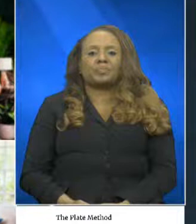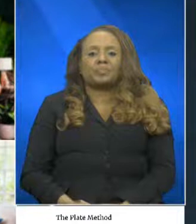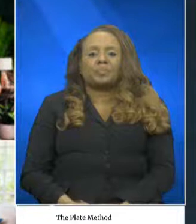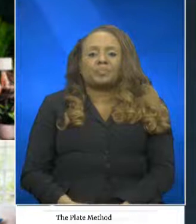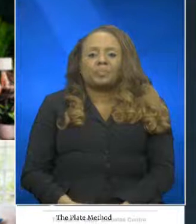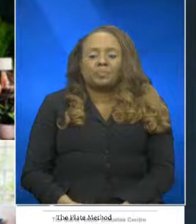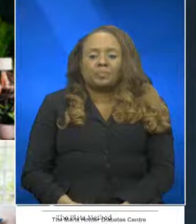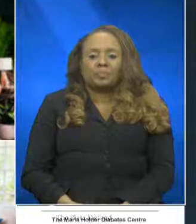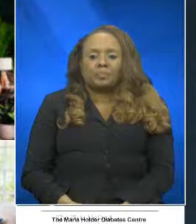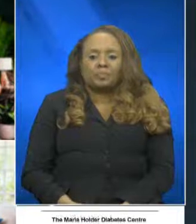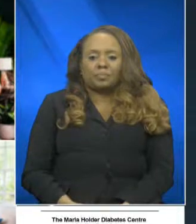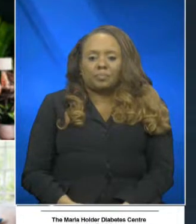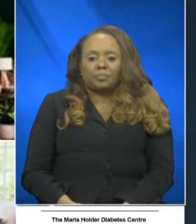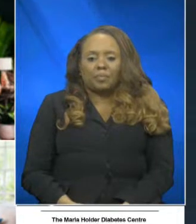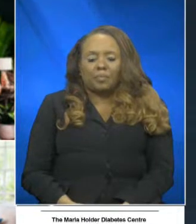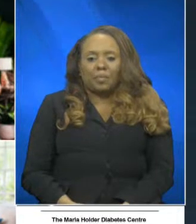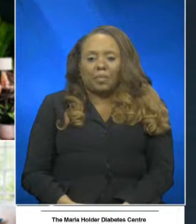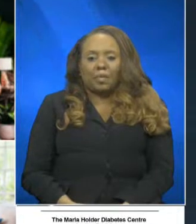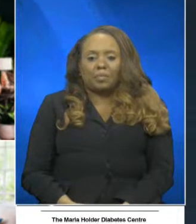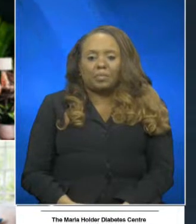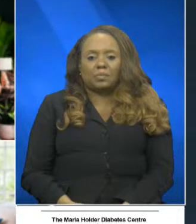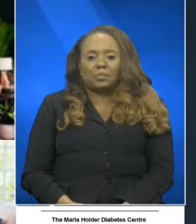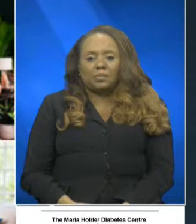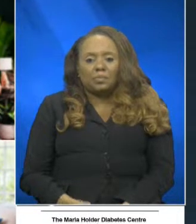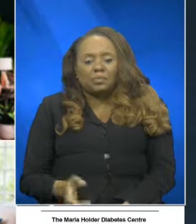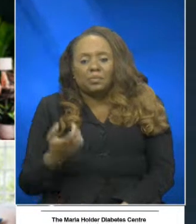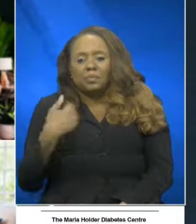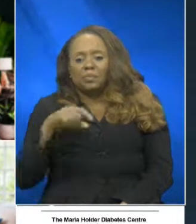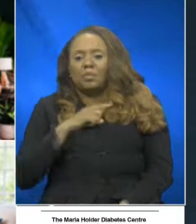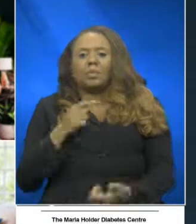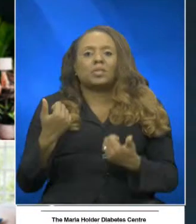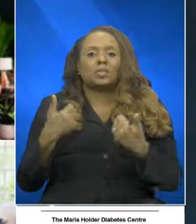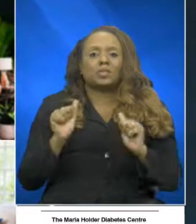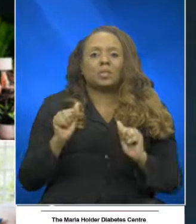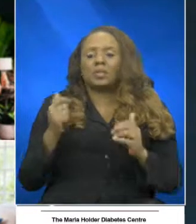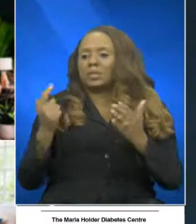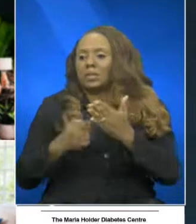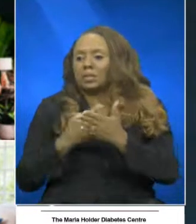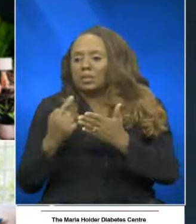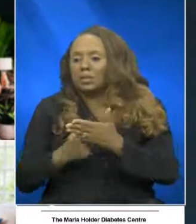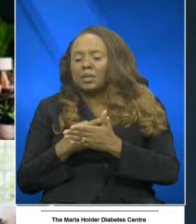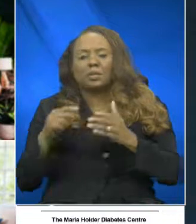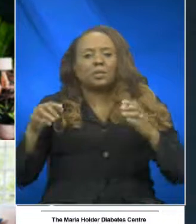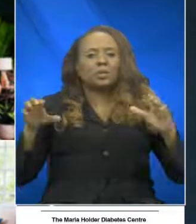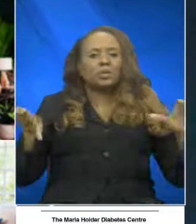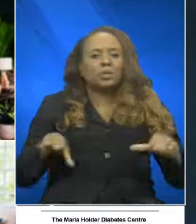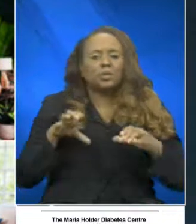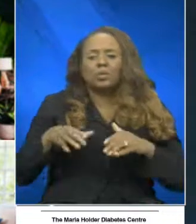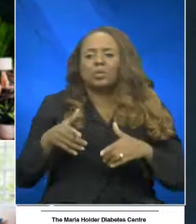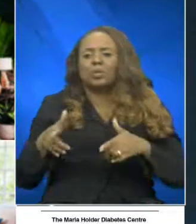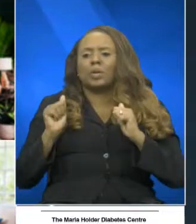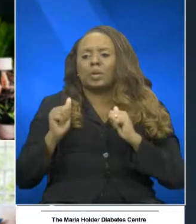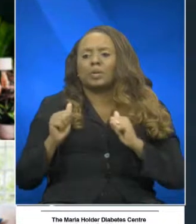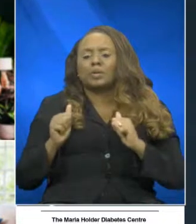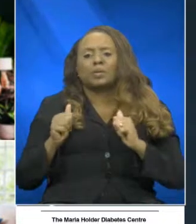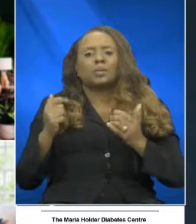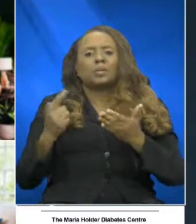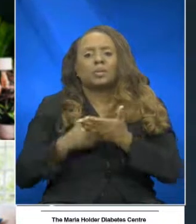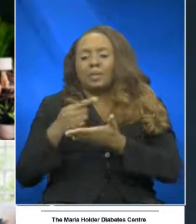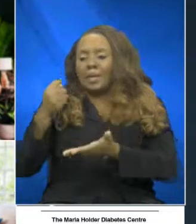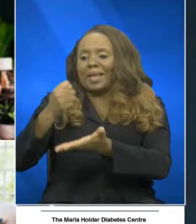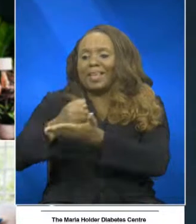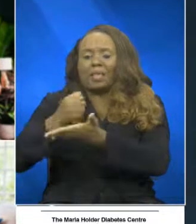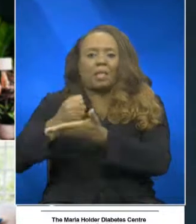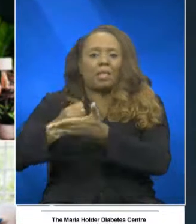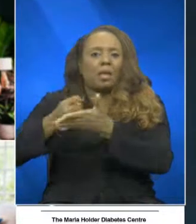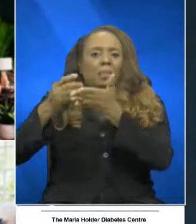the mobility, we try to mobilize them as early as possible. Sometimes the physiotherapist will visit as early as 24 hours post-stroke,